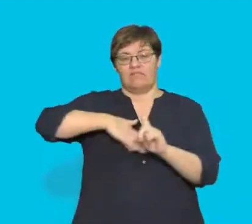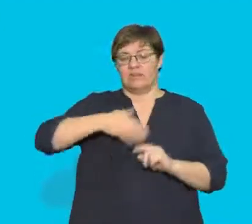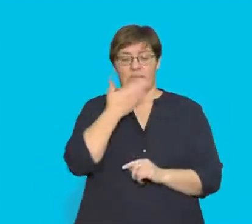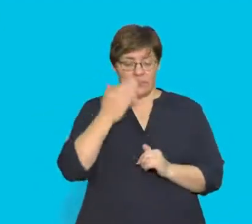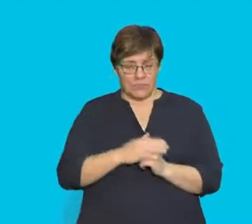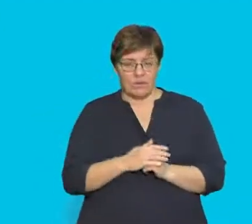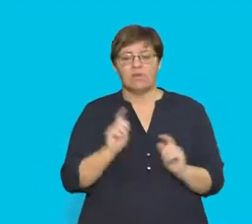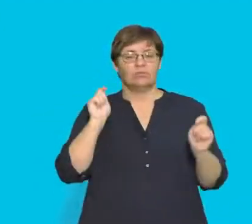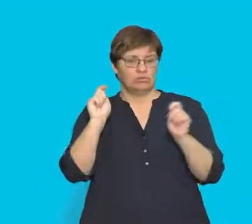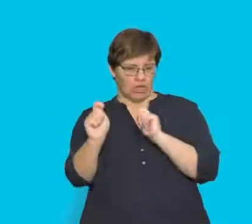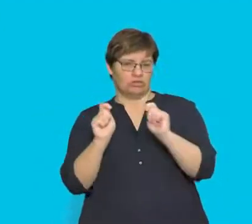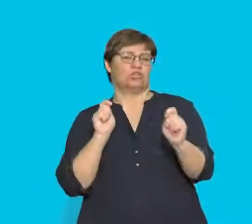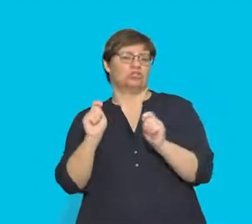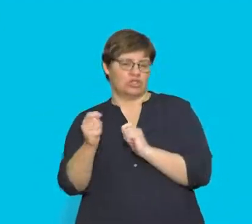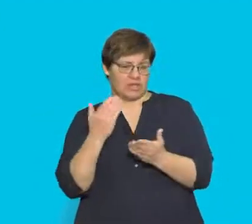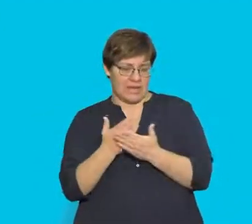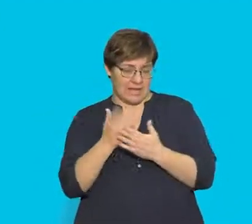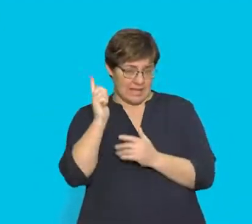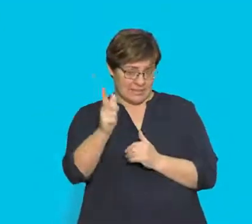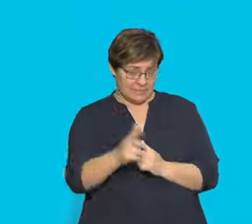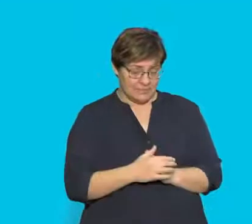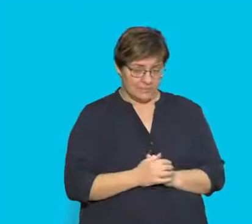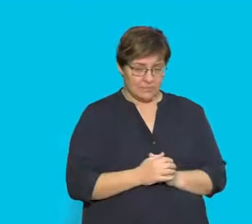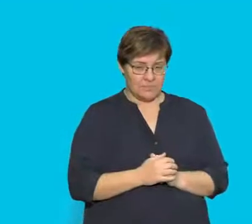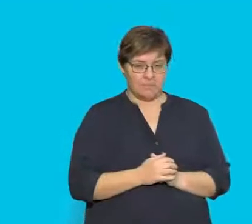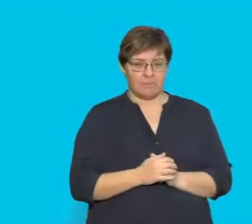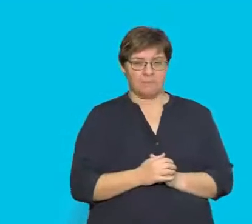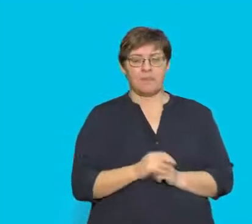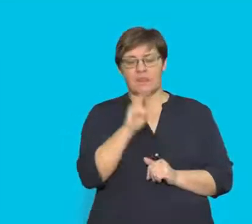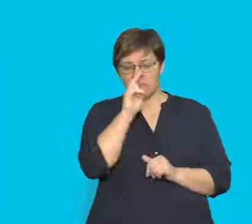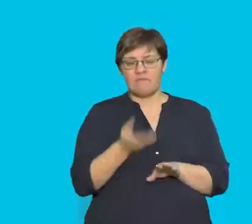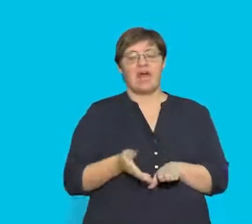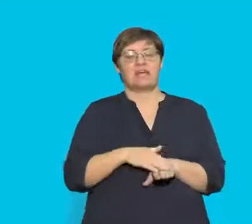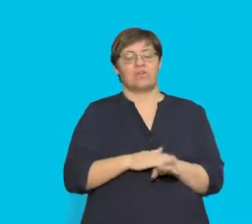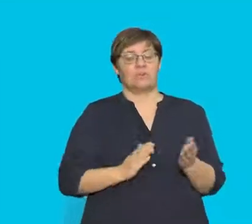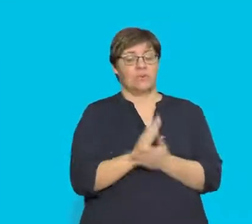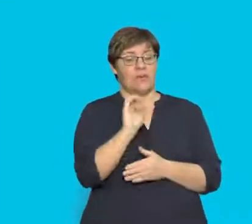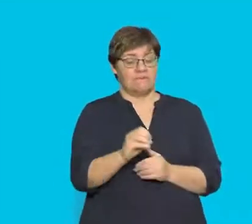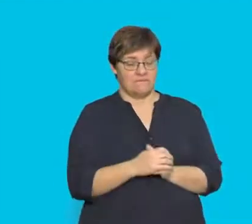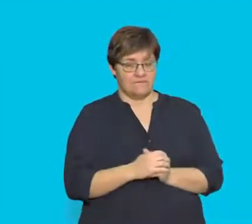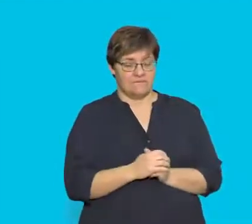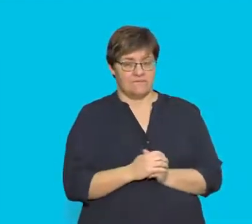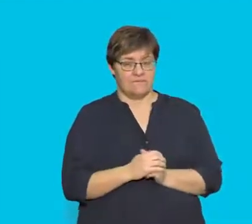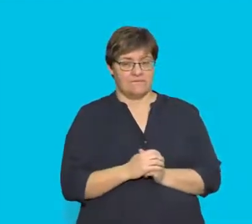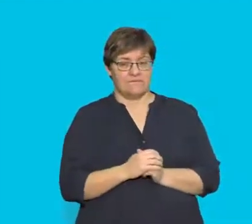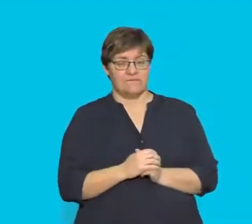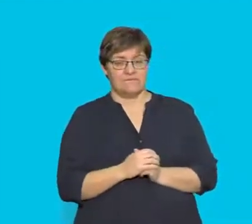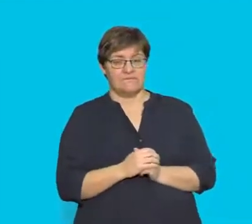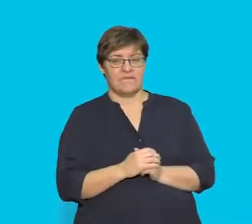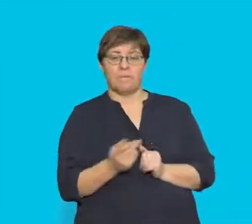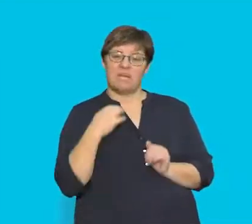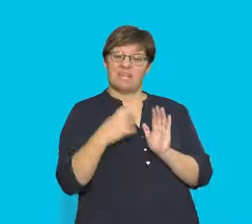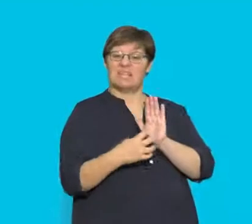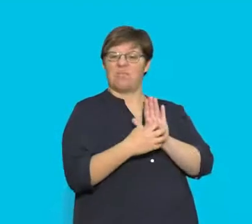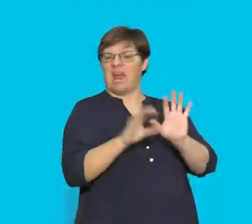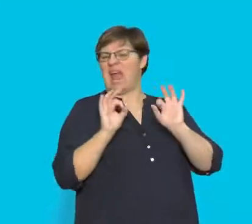They might actually change a little later on when we have the current moving there, and my diagram might